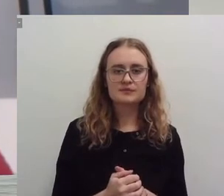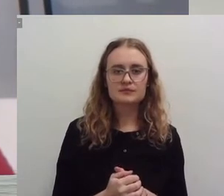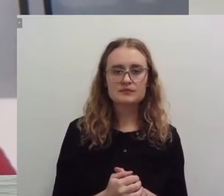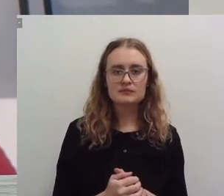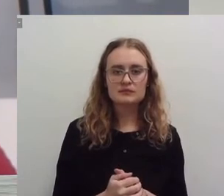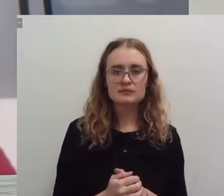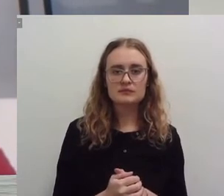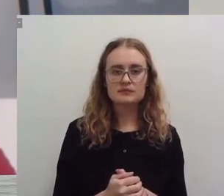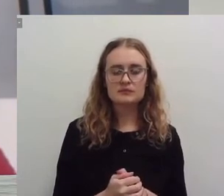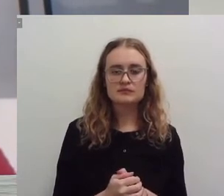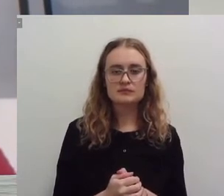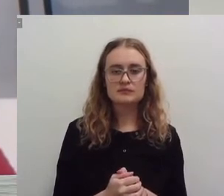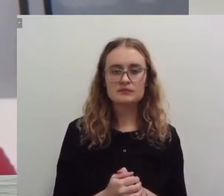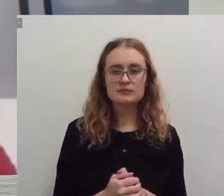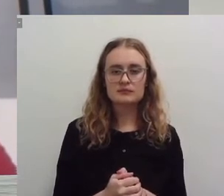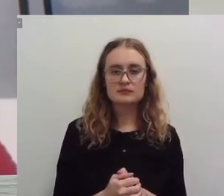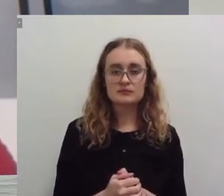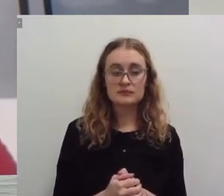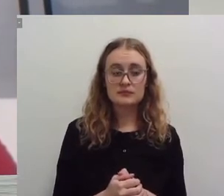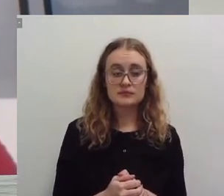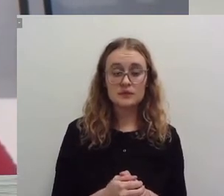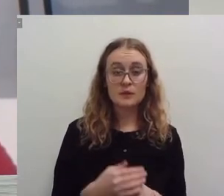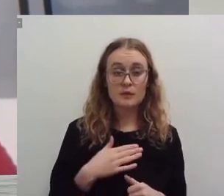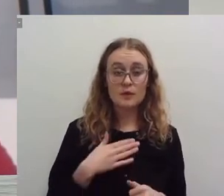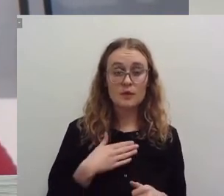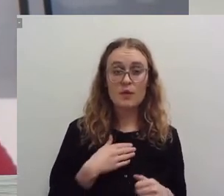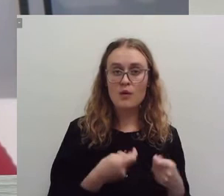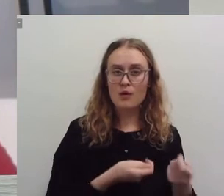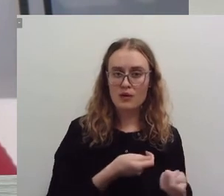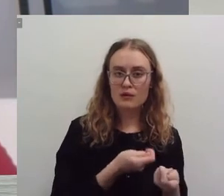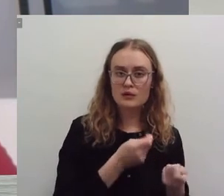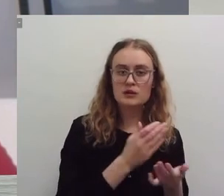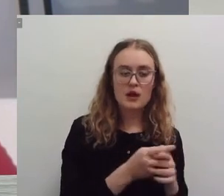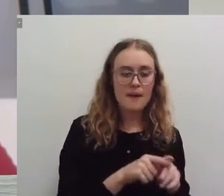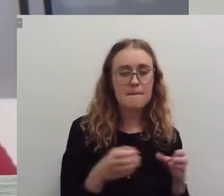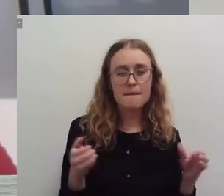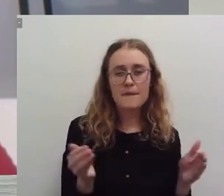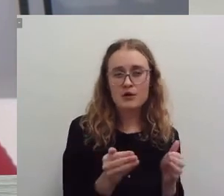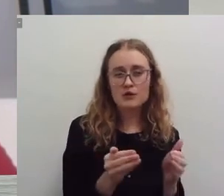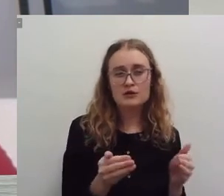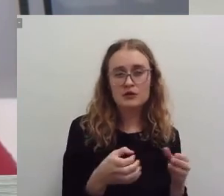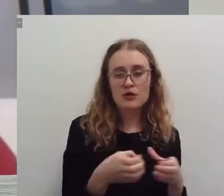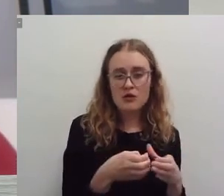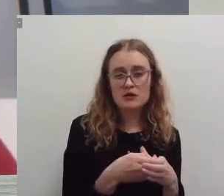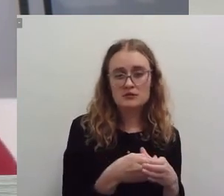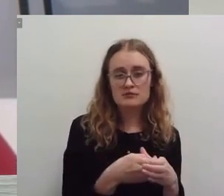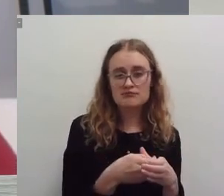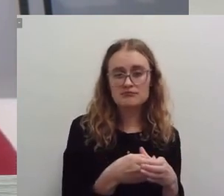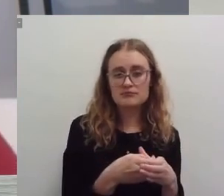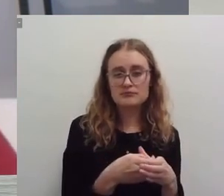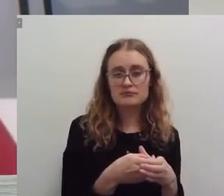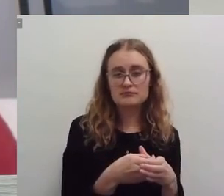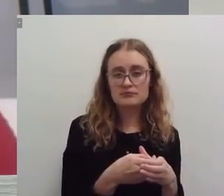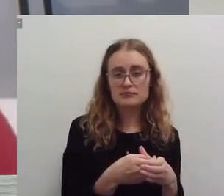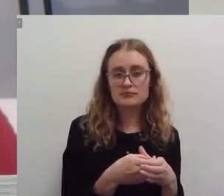relatively small. And I know that one of the hardest things for me was